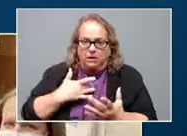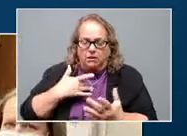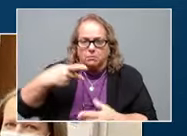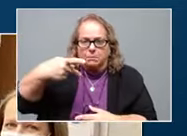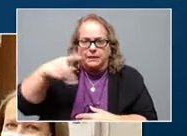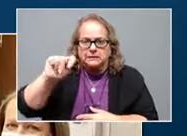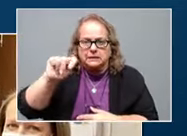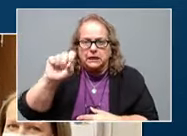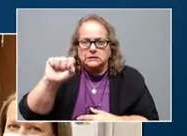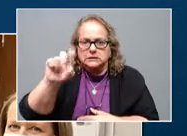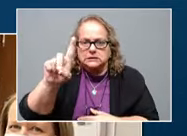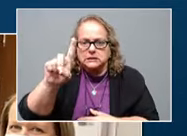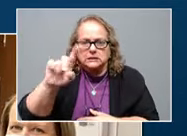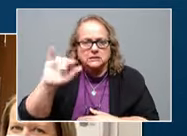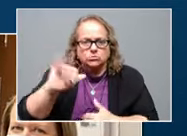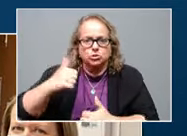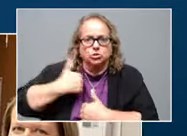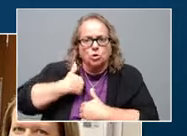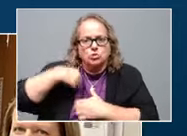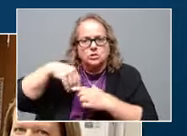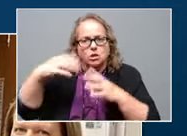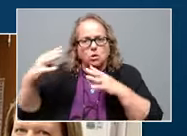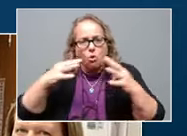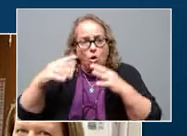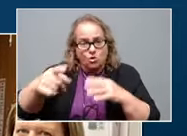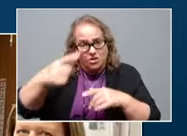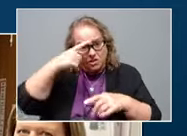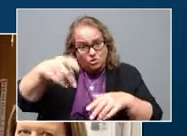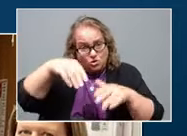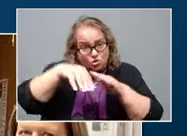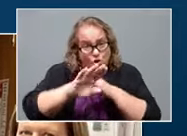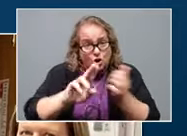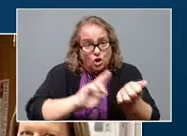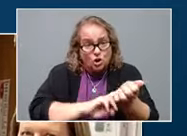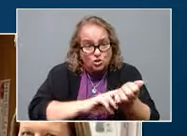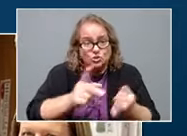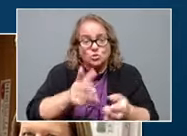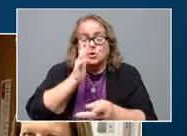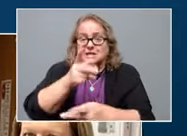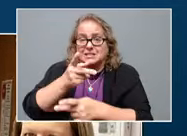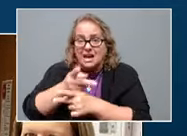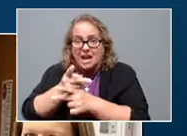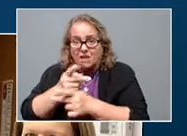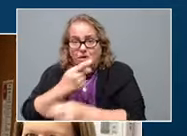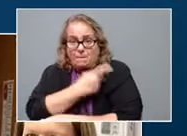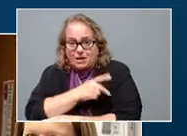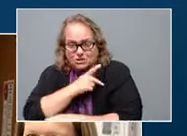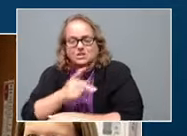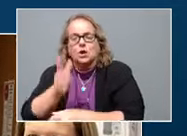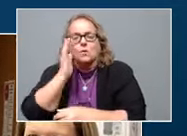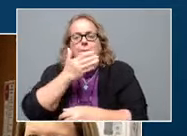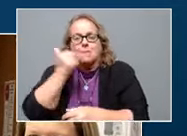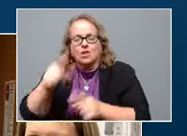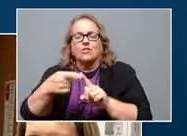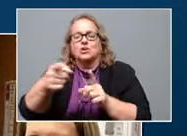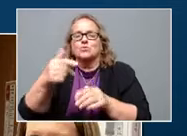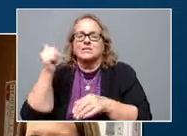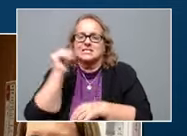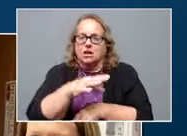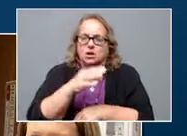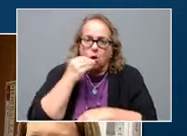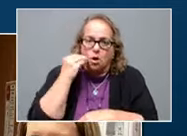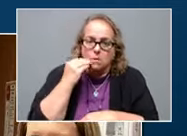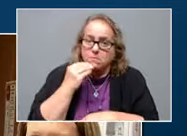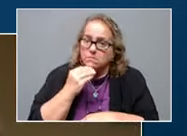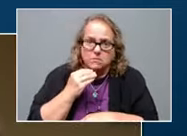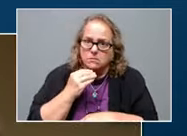You think when you go into nursing, you're going to take care of patients and your patients are going to get better and you're going to send them home. Well, that doesn't always happen